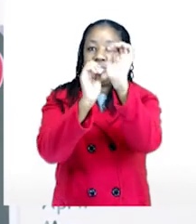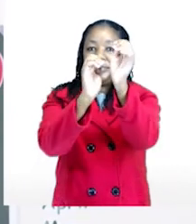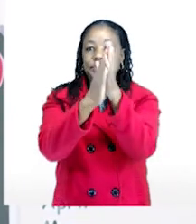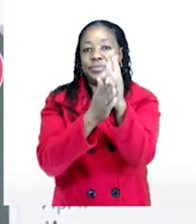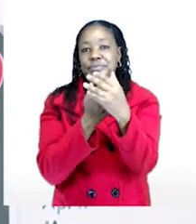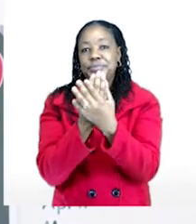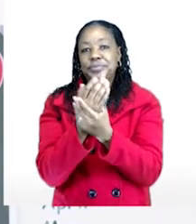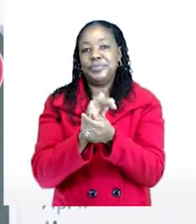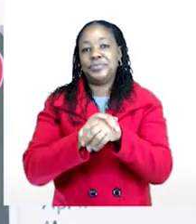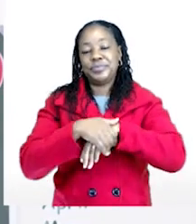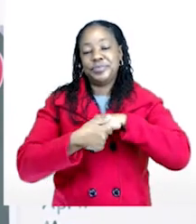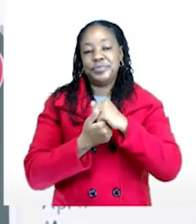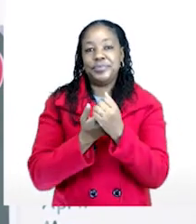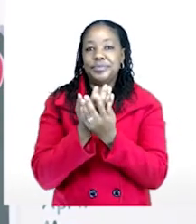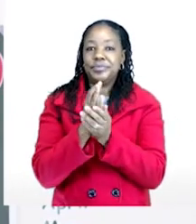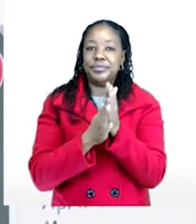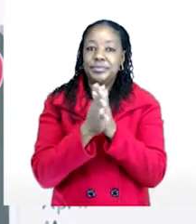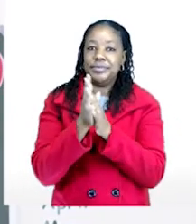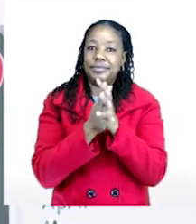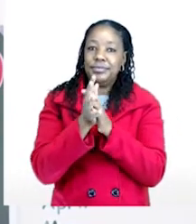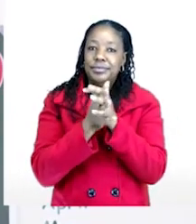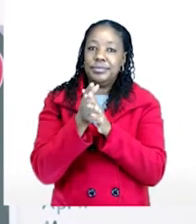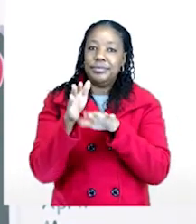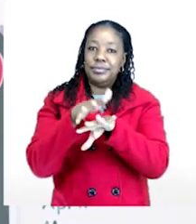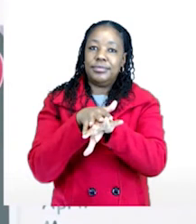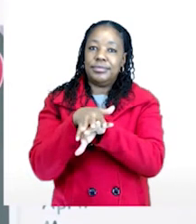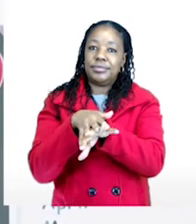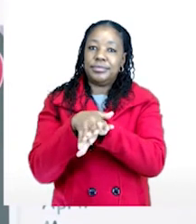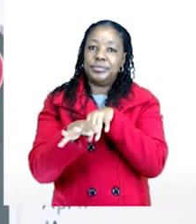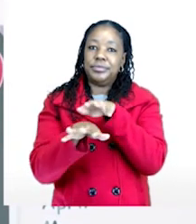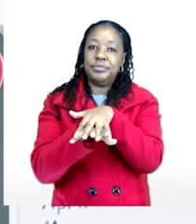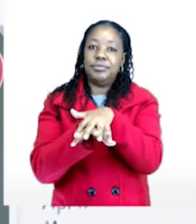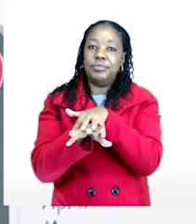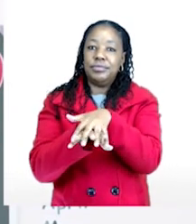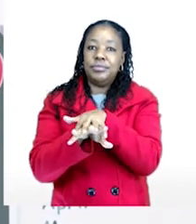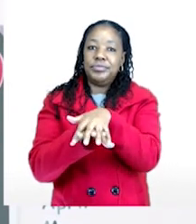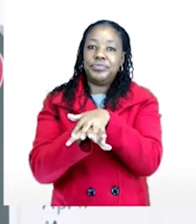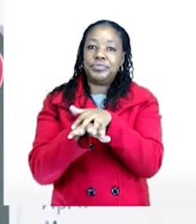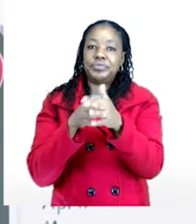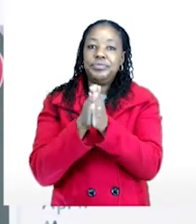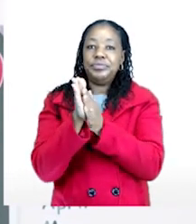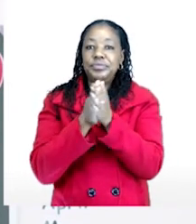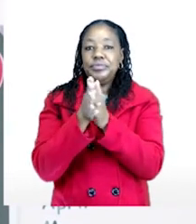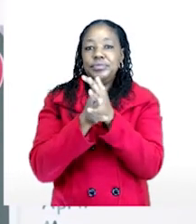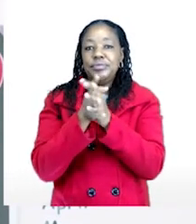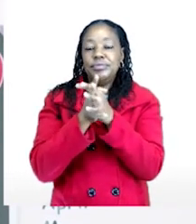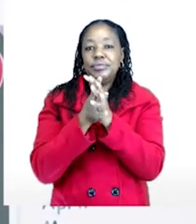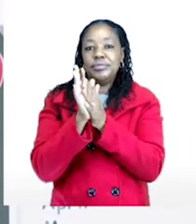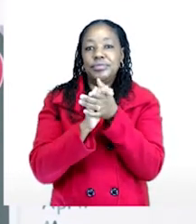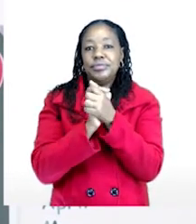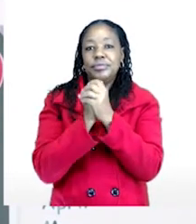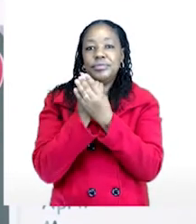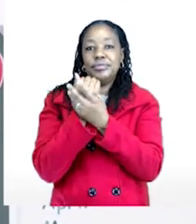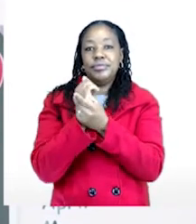Rub, rub, rub your hands back, inside and forth. Now your